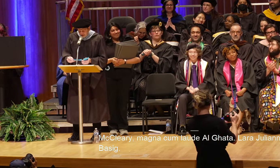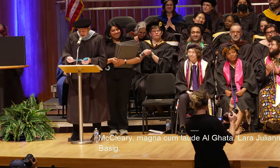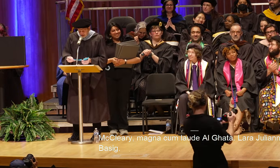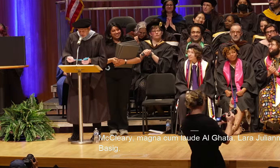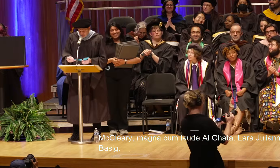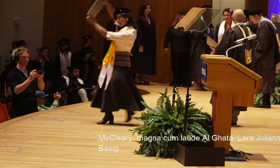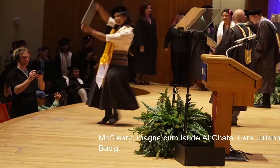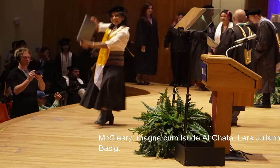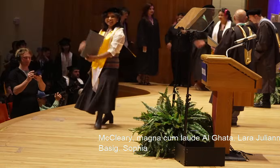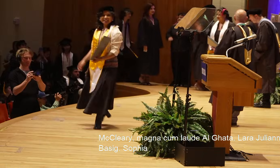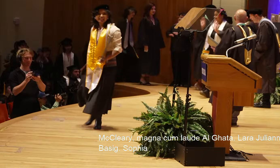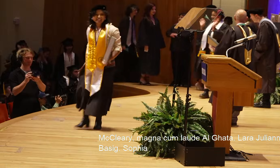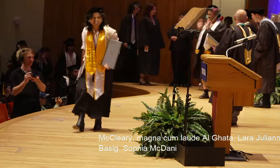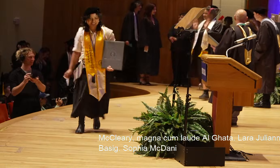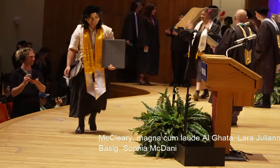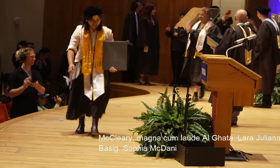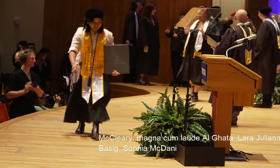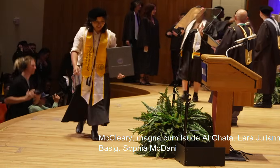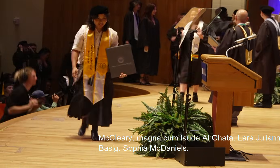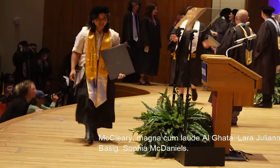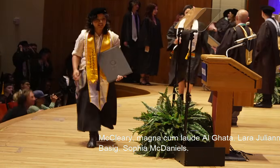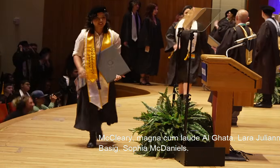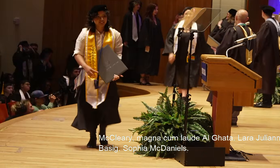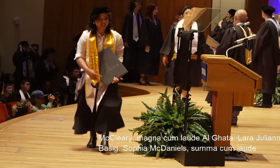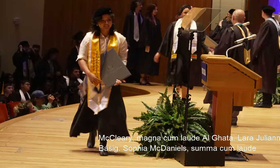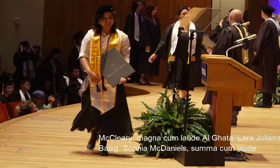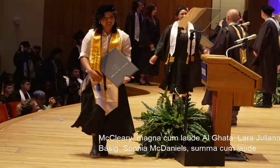Sophia McDaniels, summa cum laude.